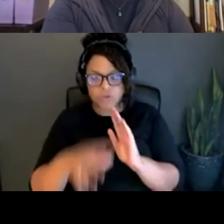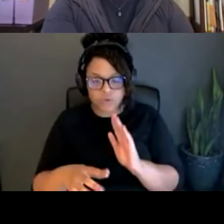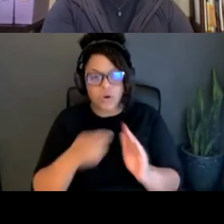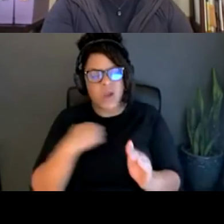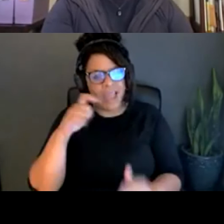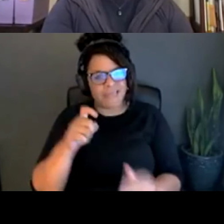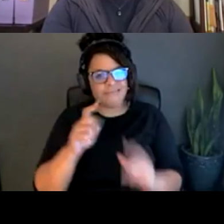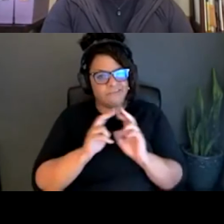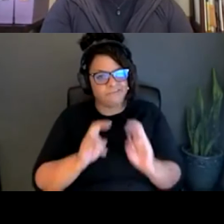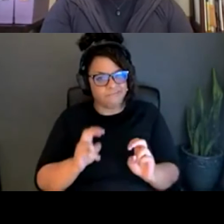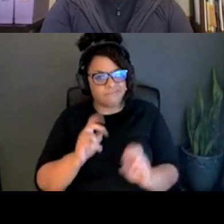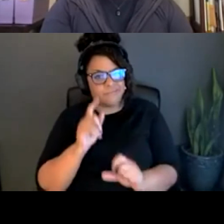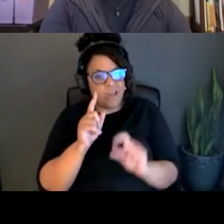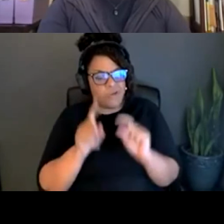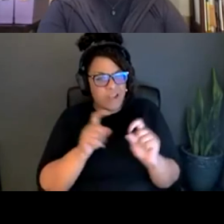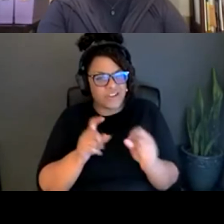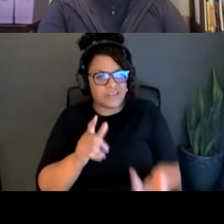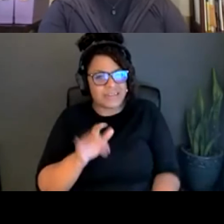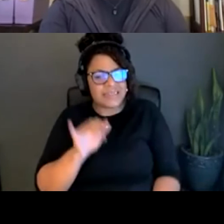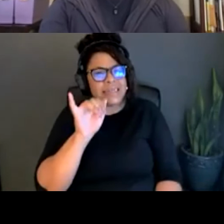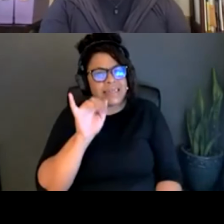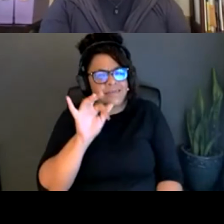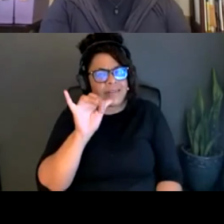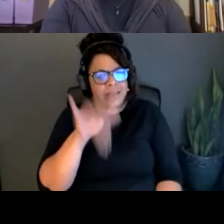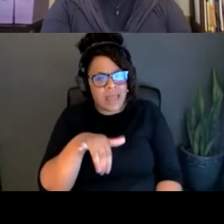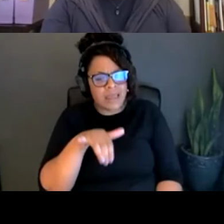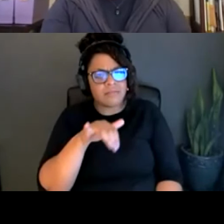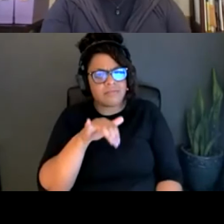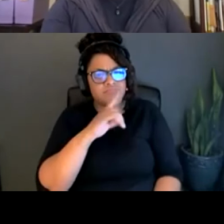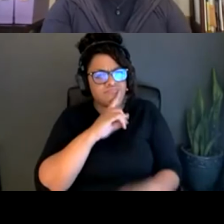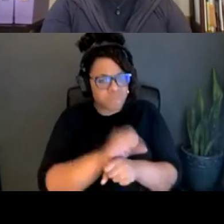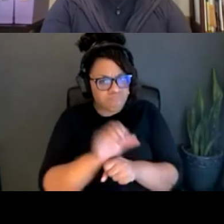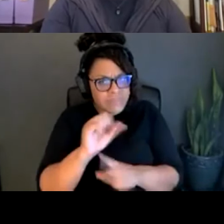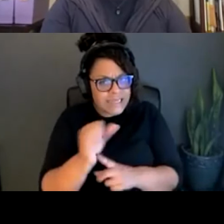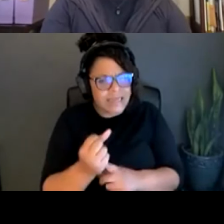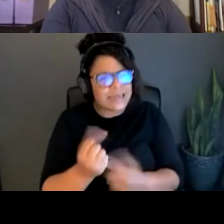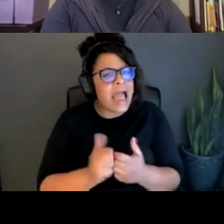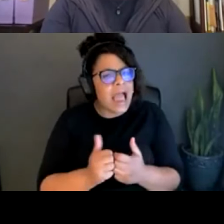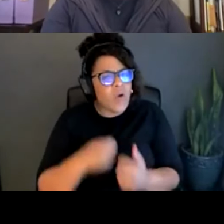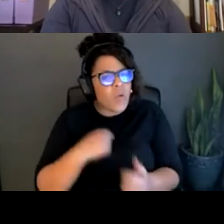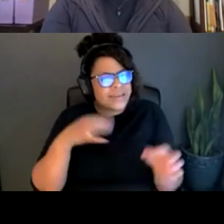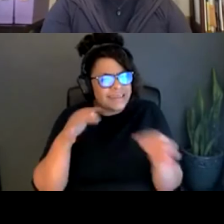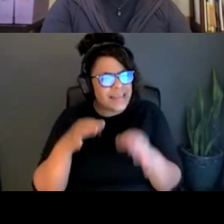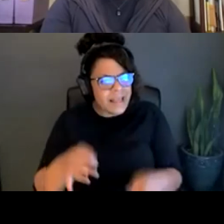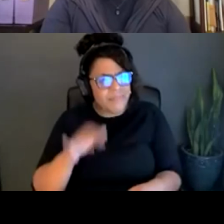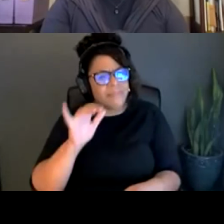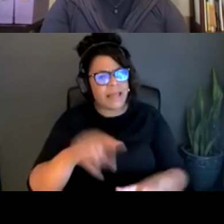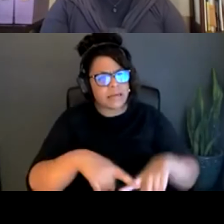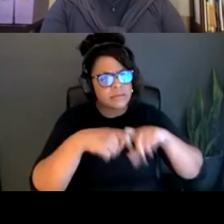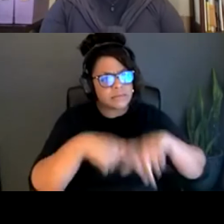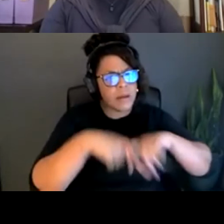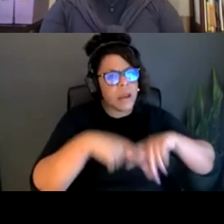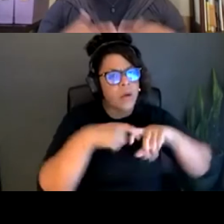ask questions about, if this is the case, how do we begin to explain suspension of